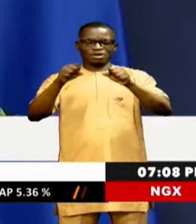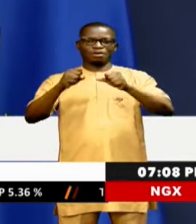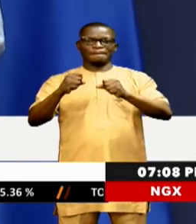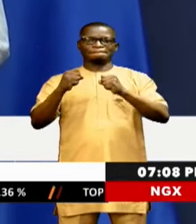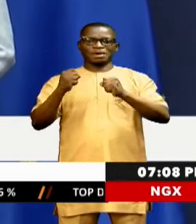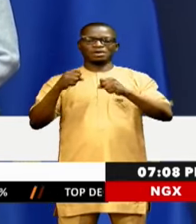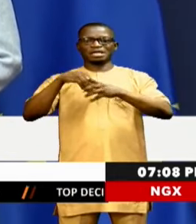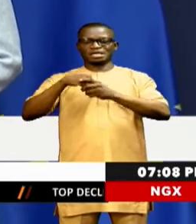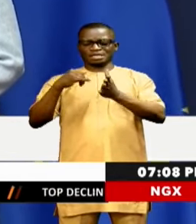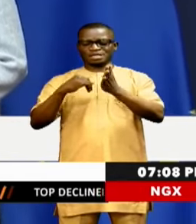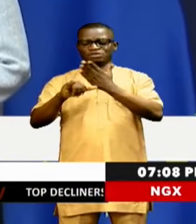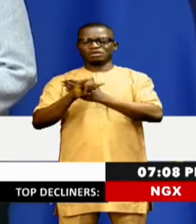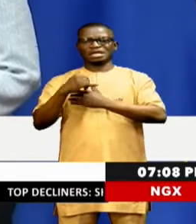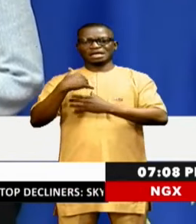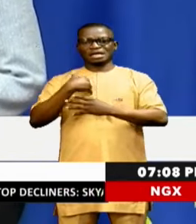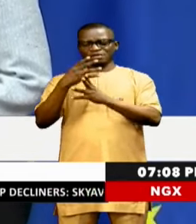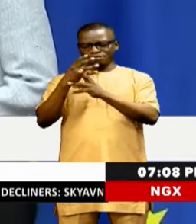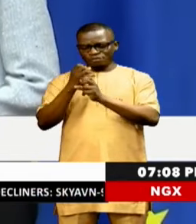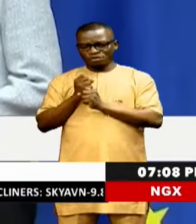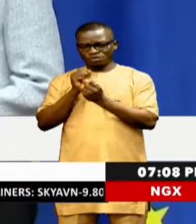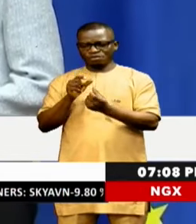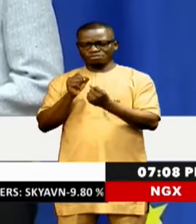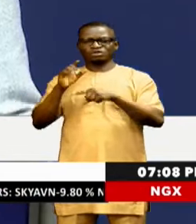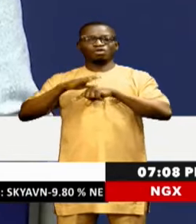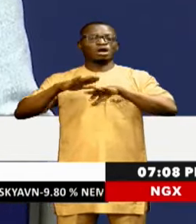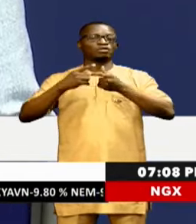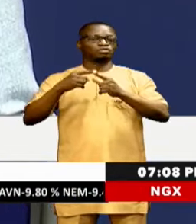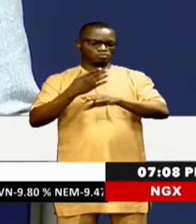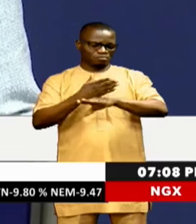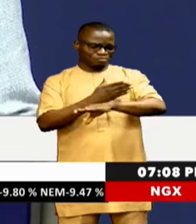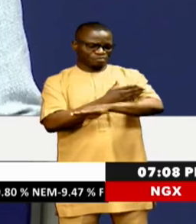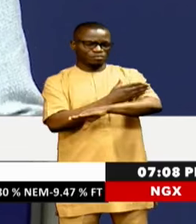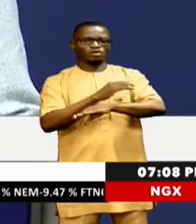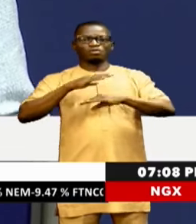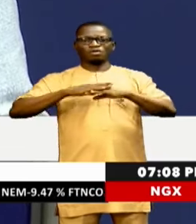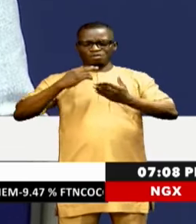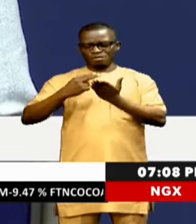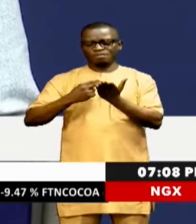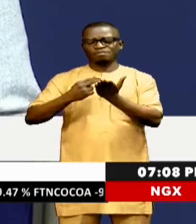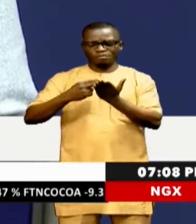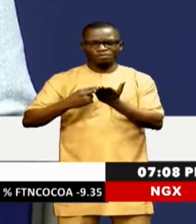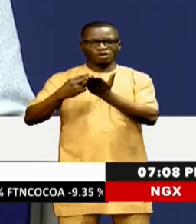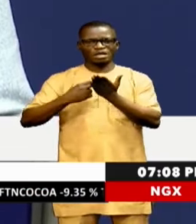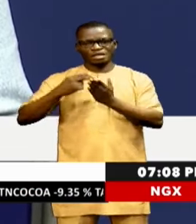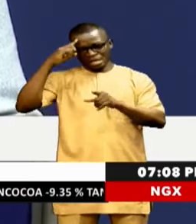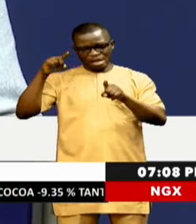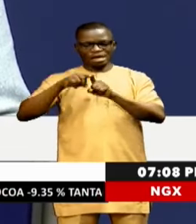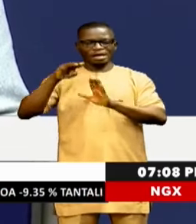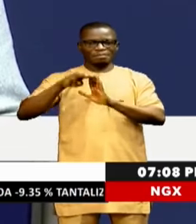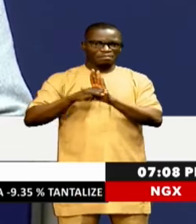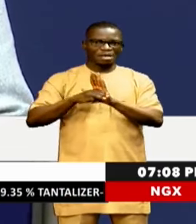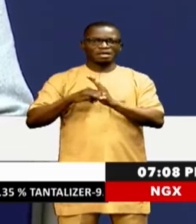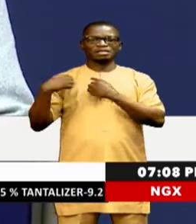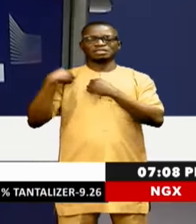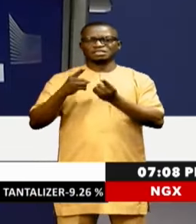has given few details about how to improve on the painstakingly negotiated deals governing ties since the